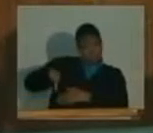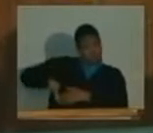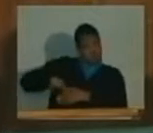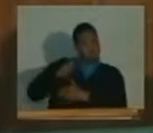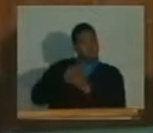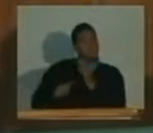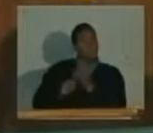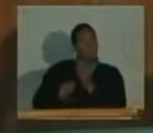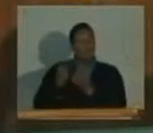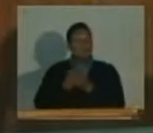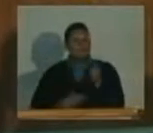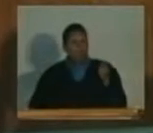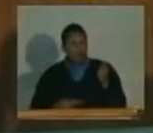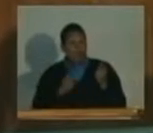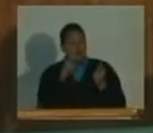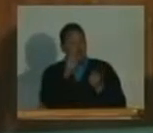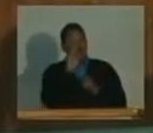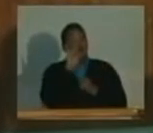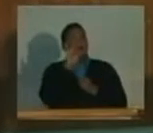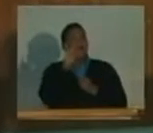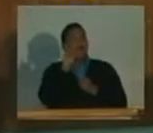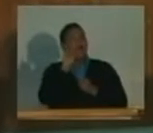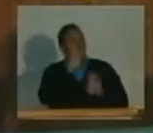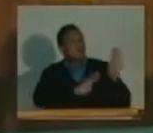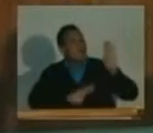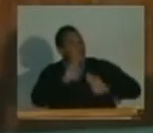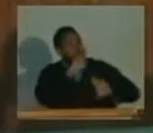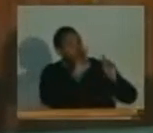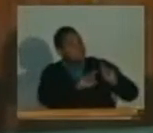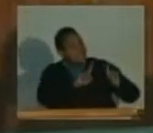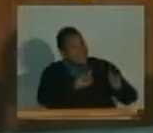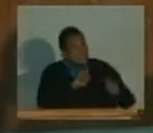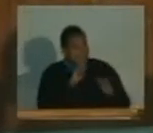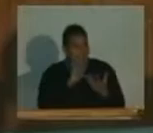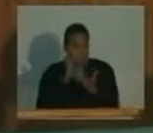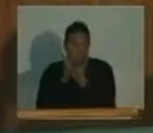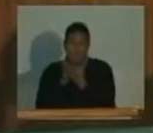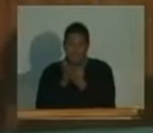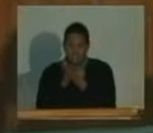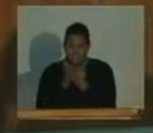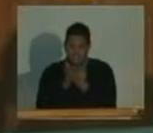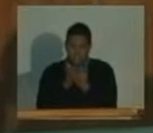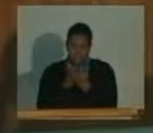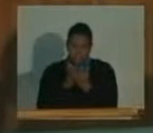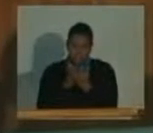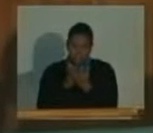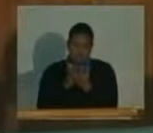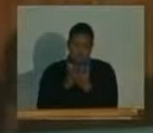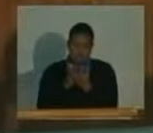terms of biological testing and matching the quality and its